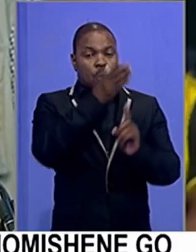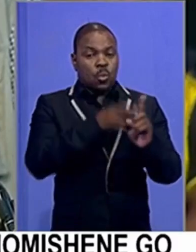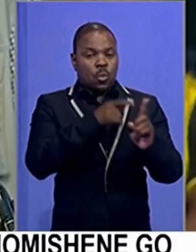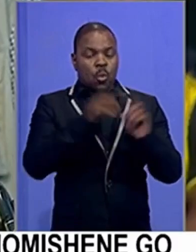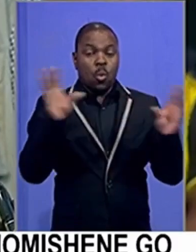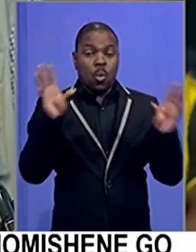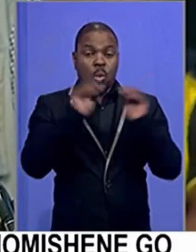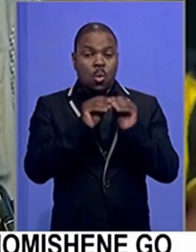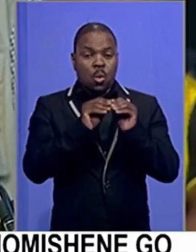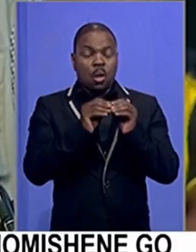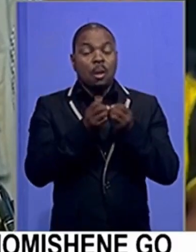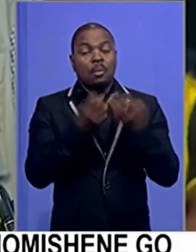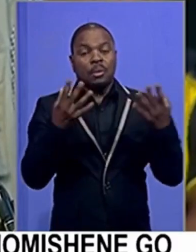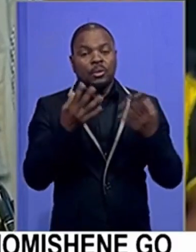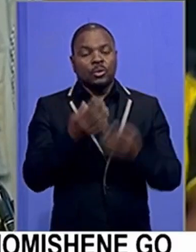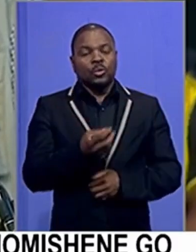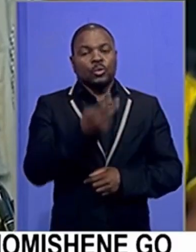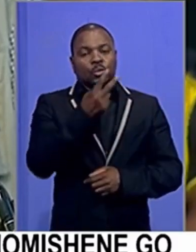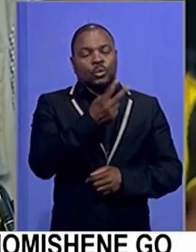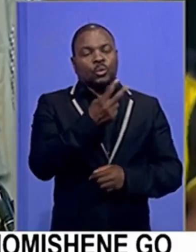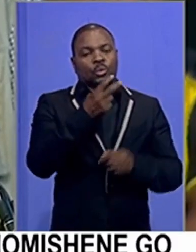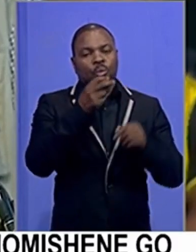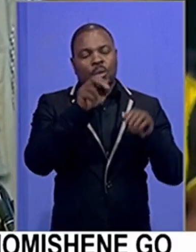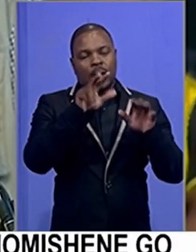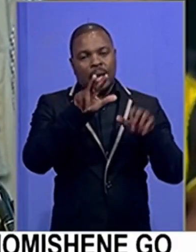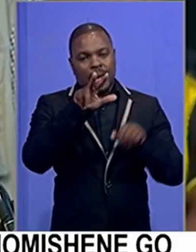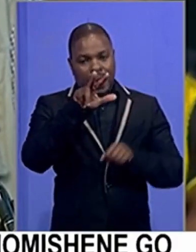the total is 280.